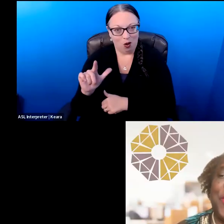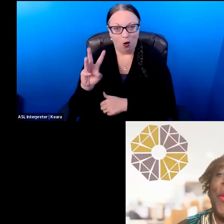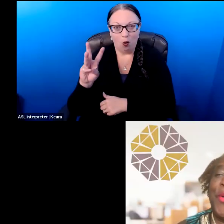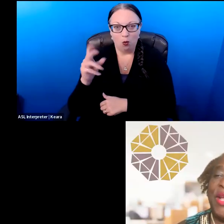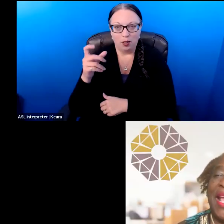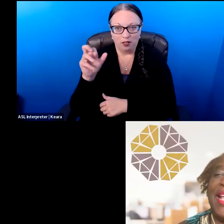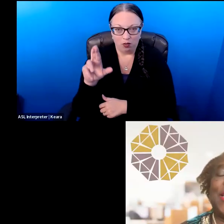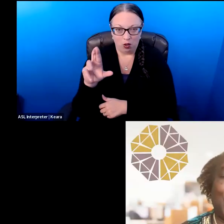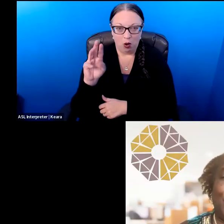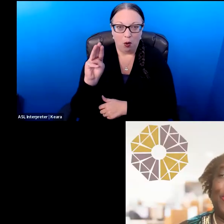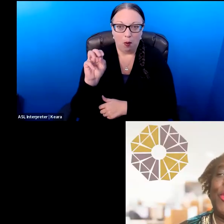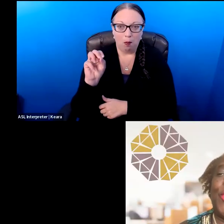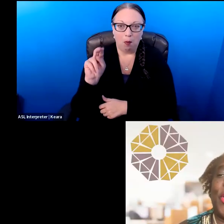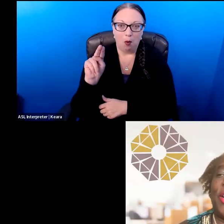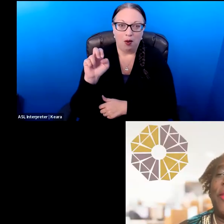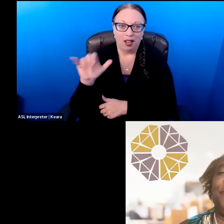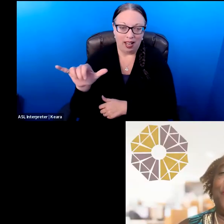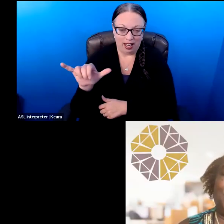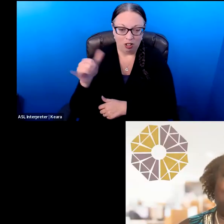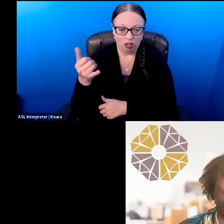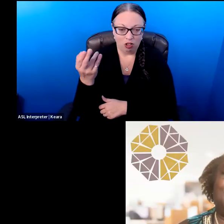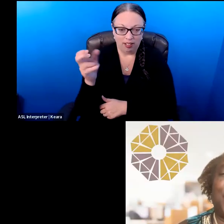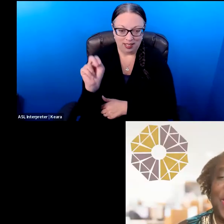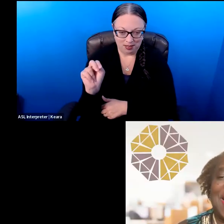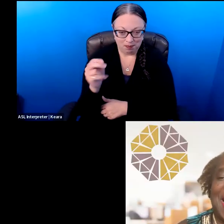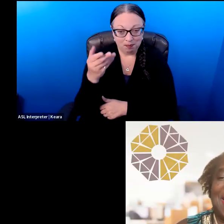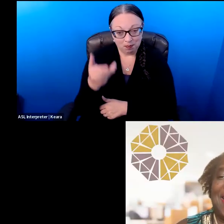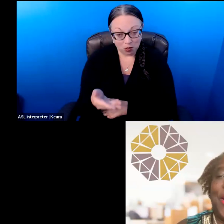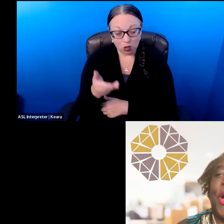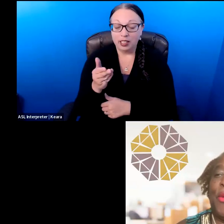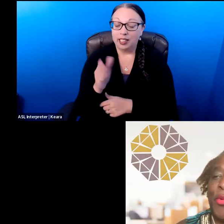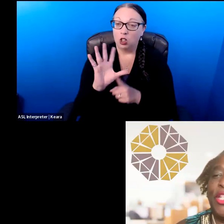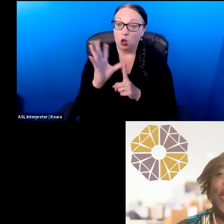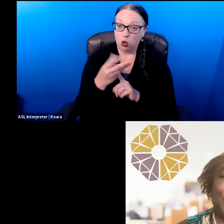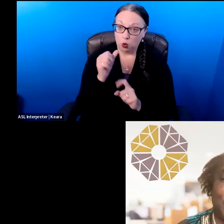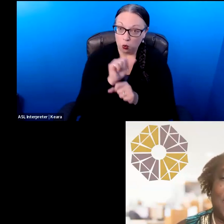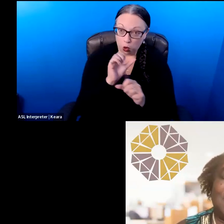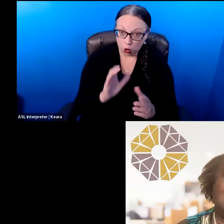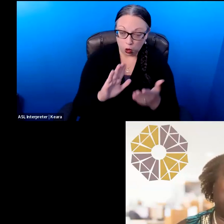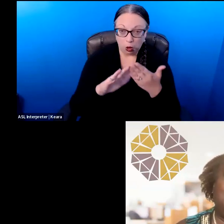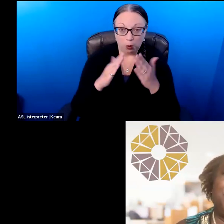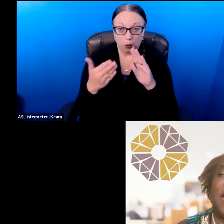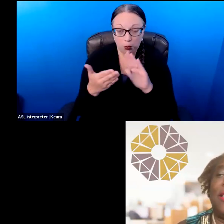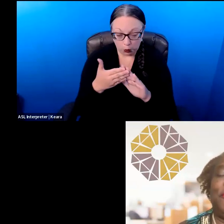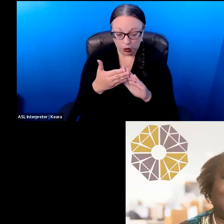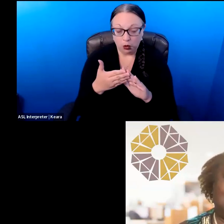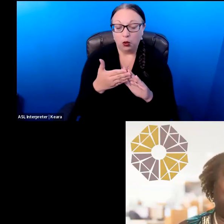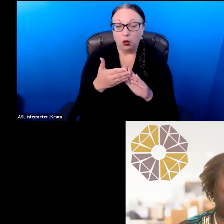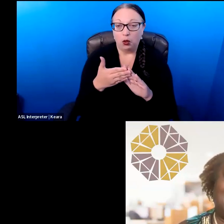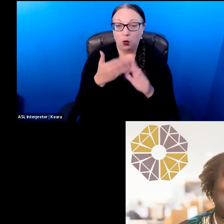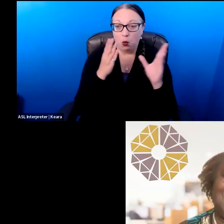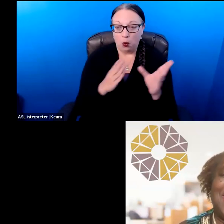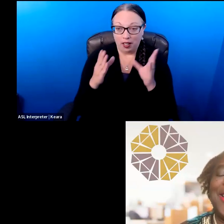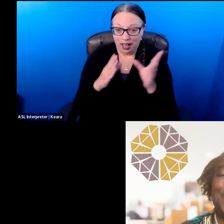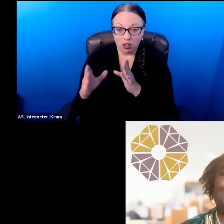Johnson. Monet is a cultural worker, community organizer, abortion doula, and reproductive